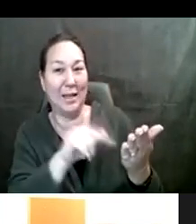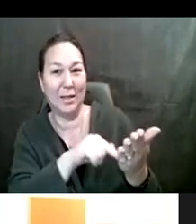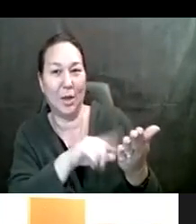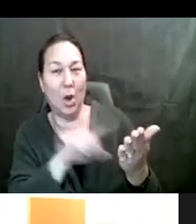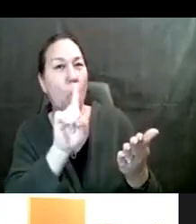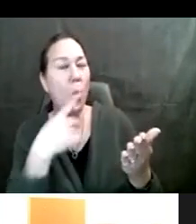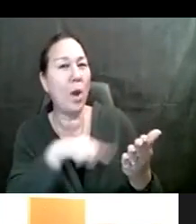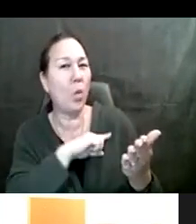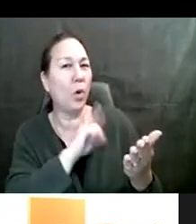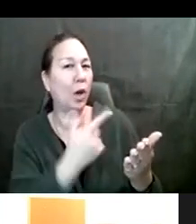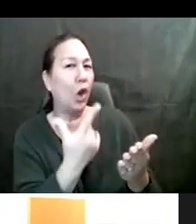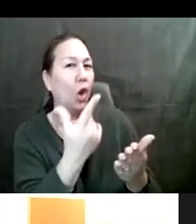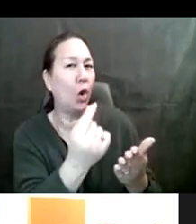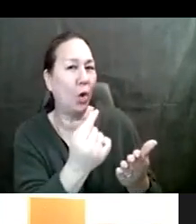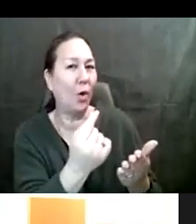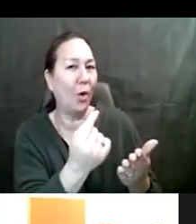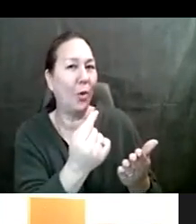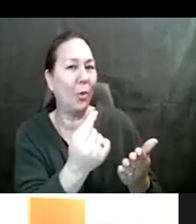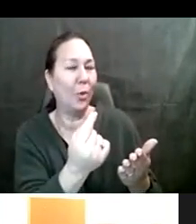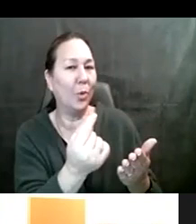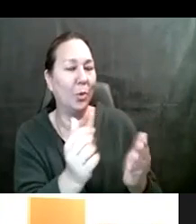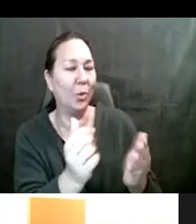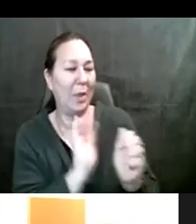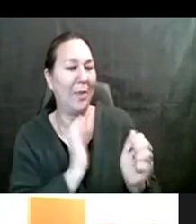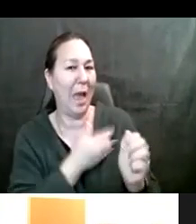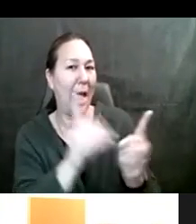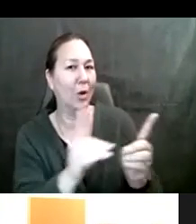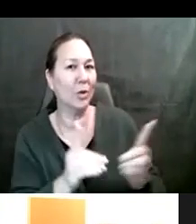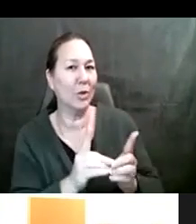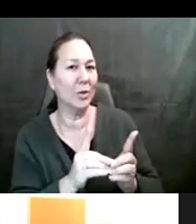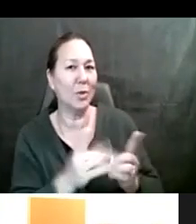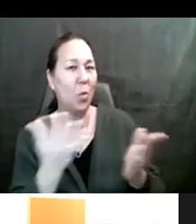district um and so I'll I'll I'll stop it there